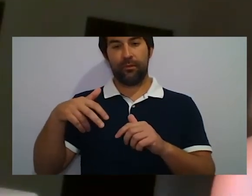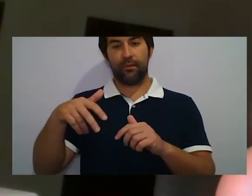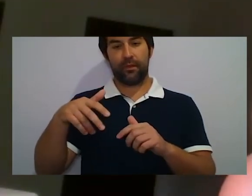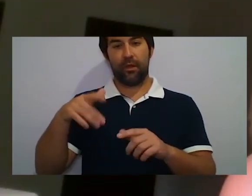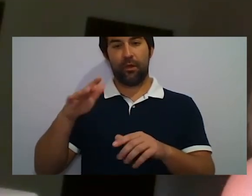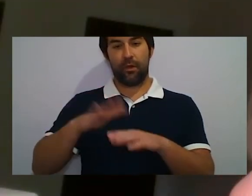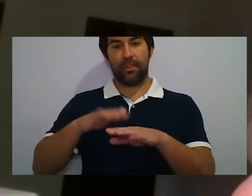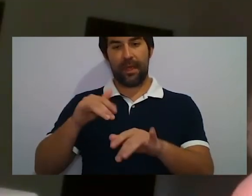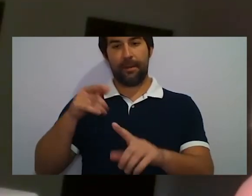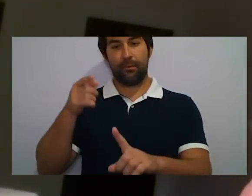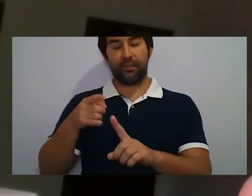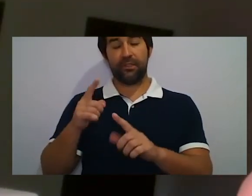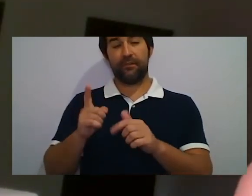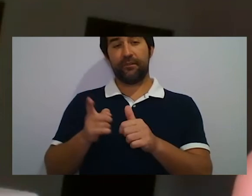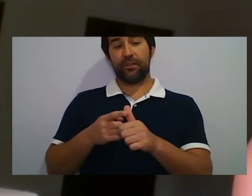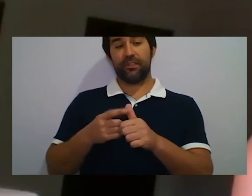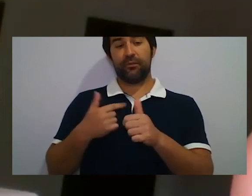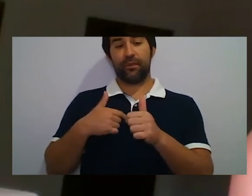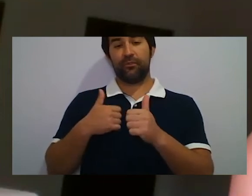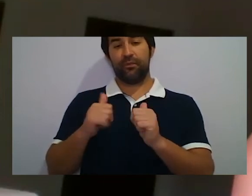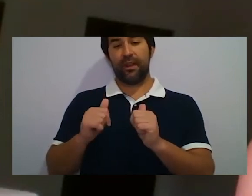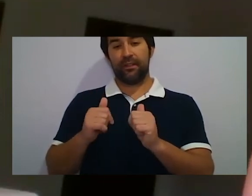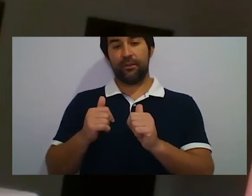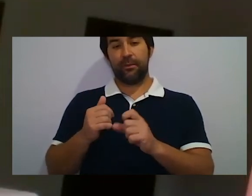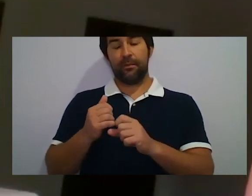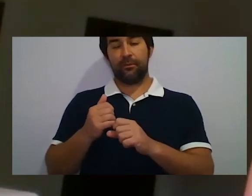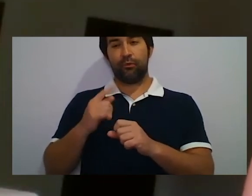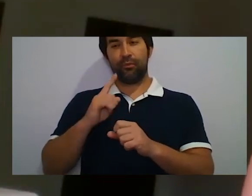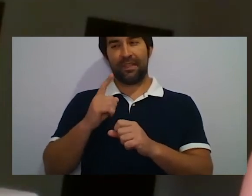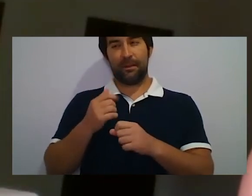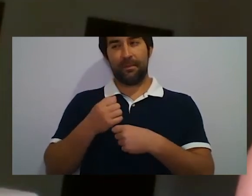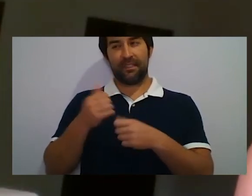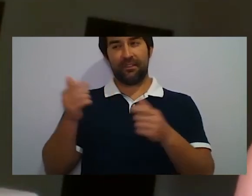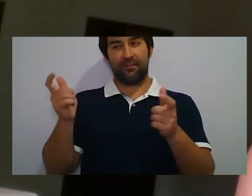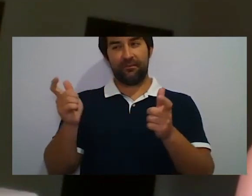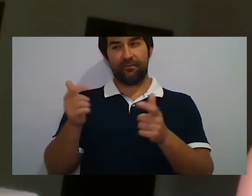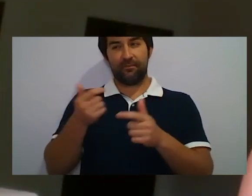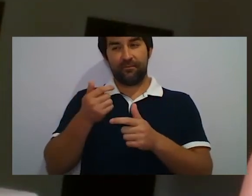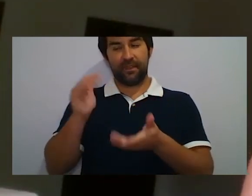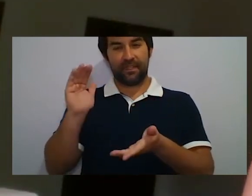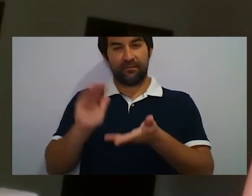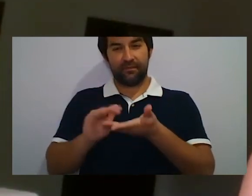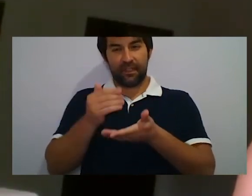really important to us, because again, flood control projects